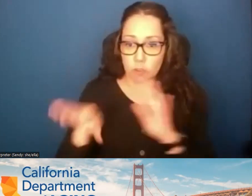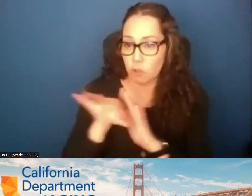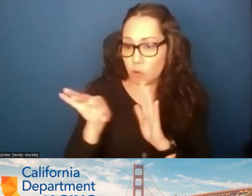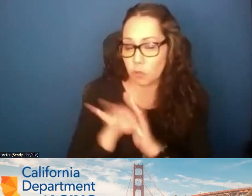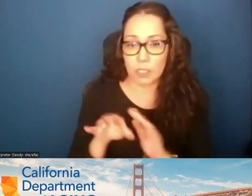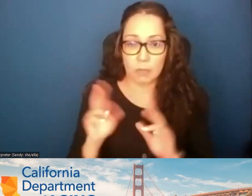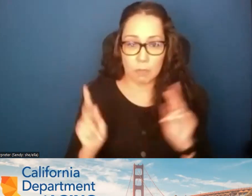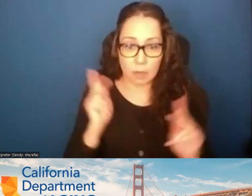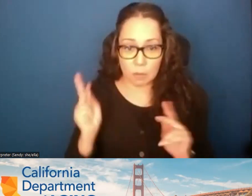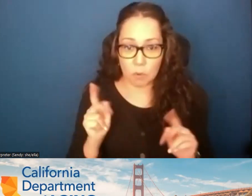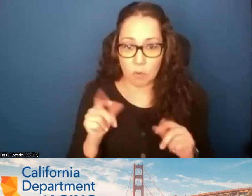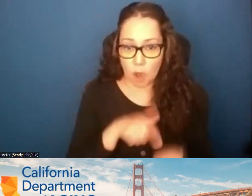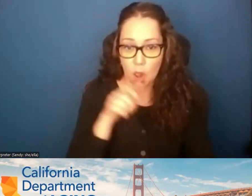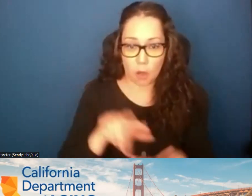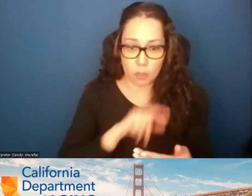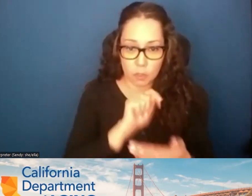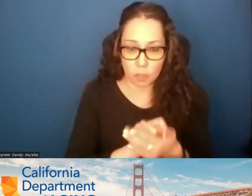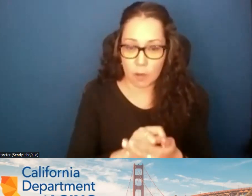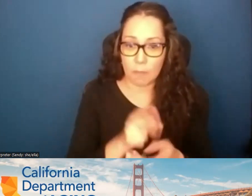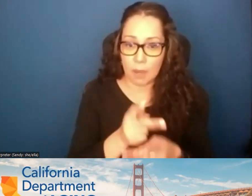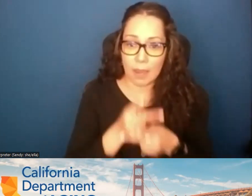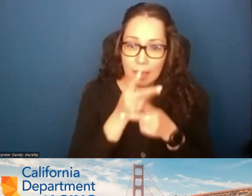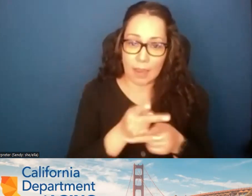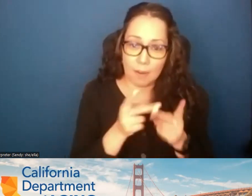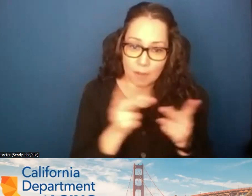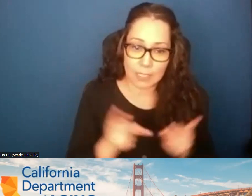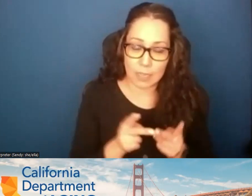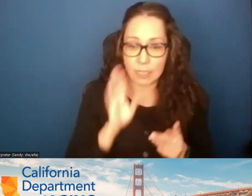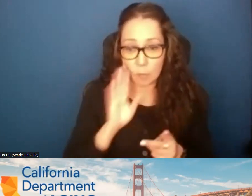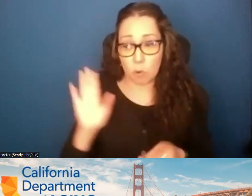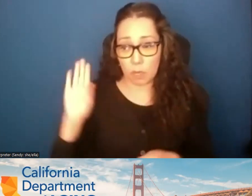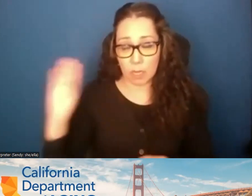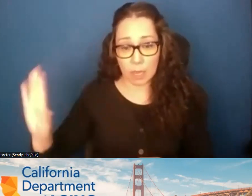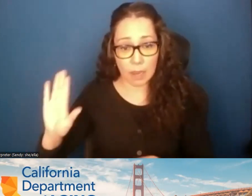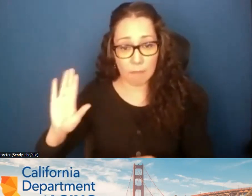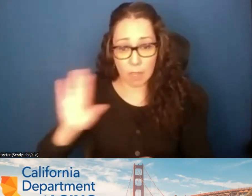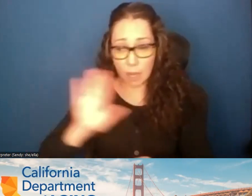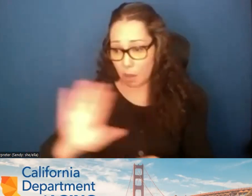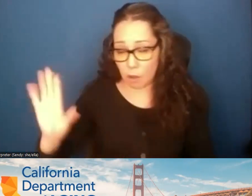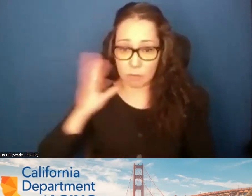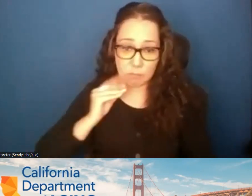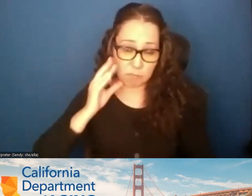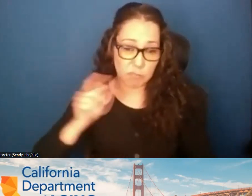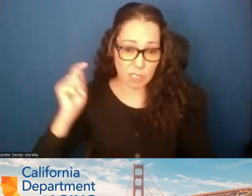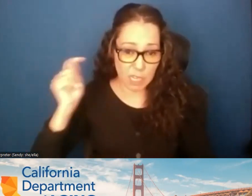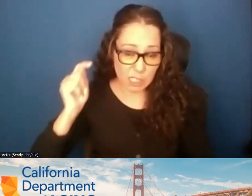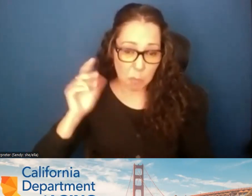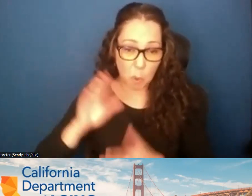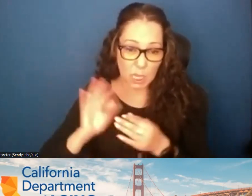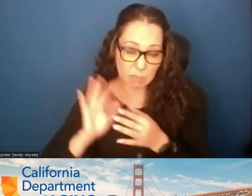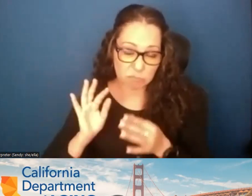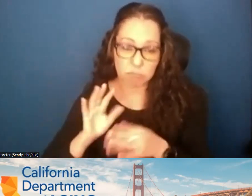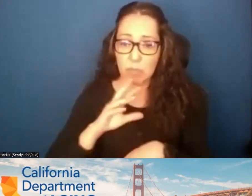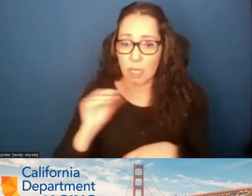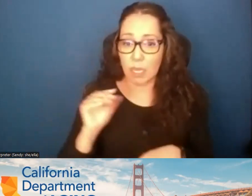of long-term care facilities who will be providing their testimony today about their experiences and living in or having a loved one